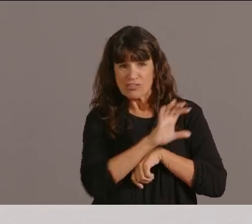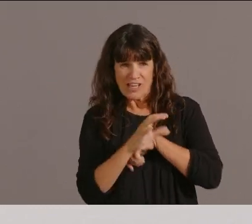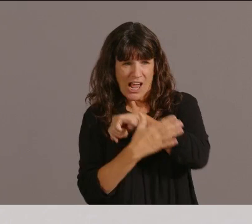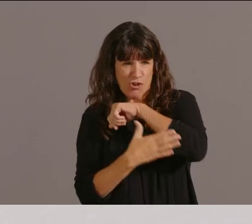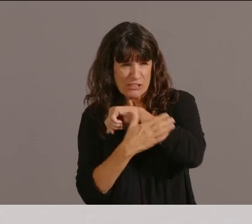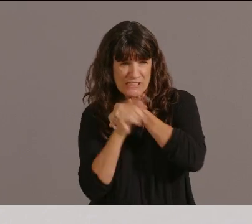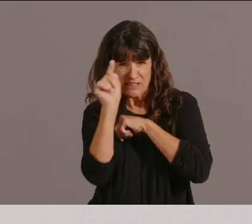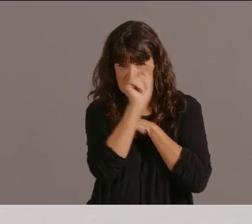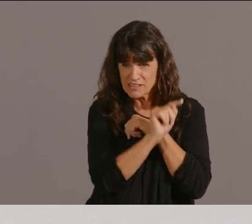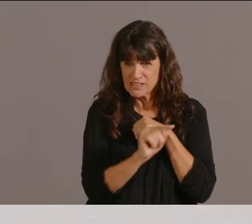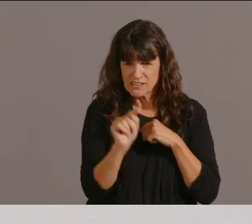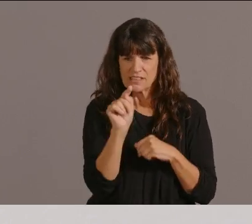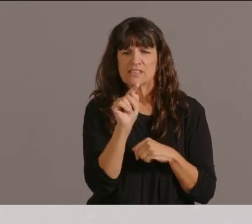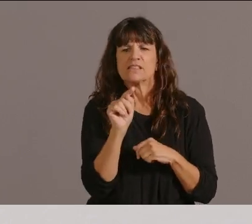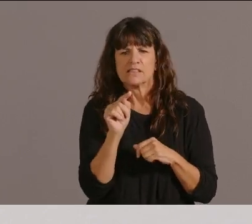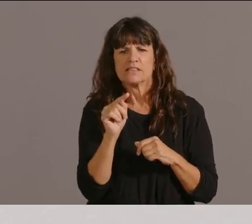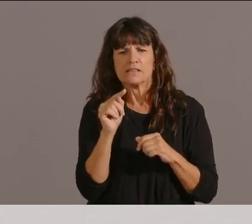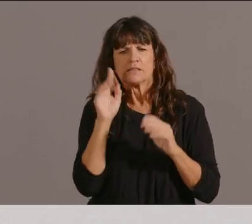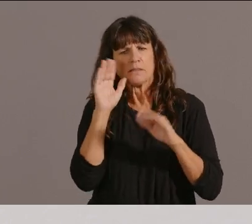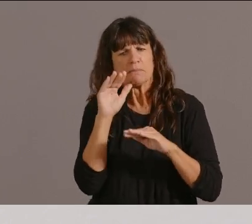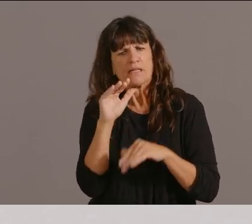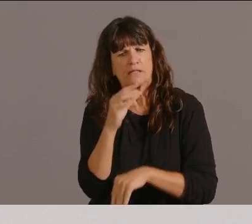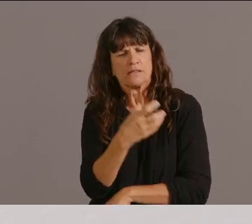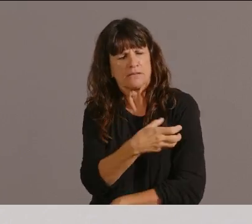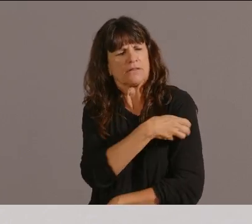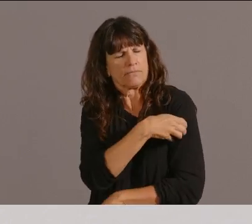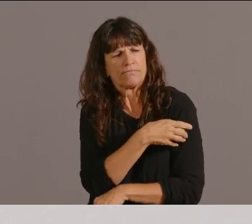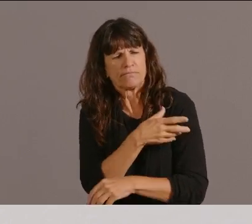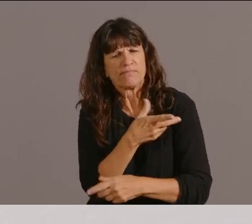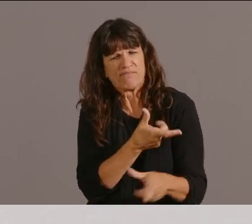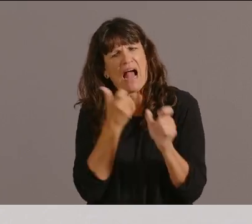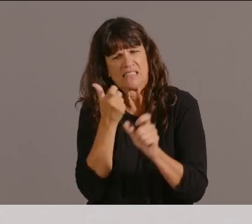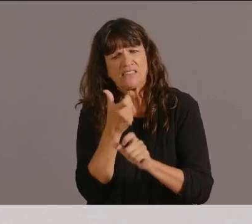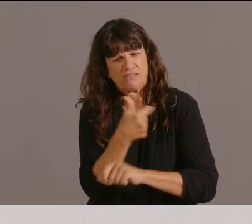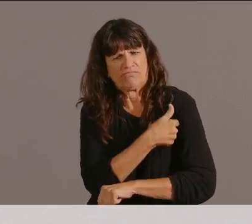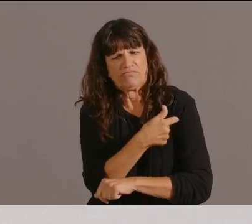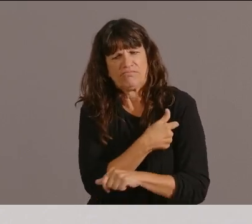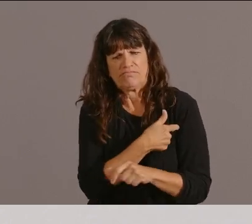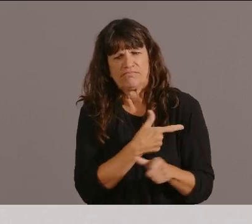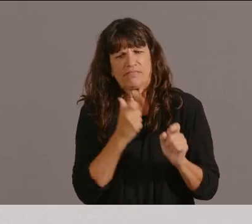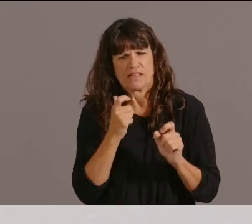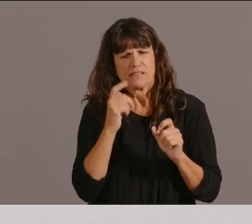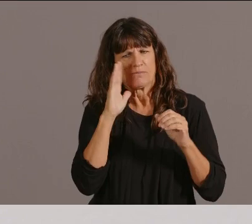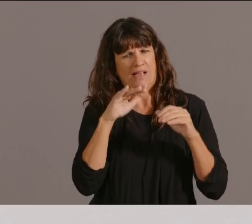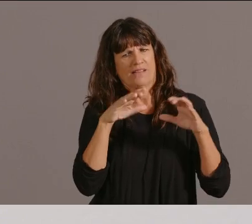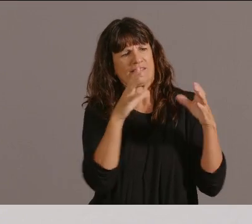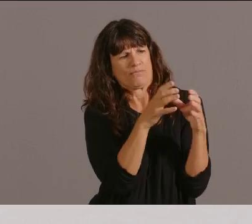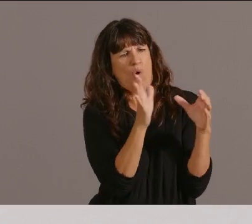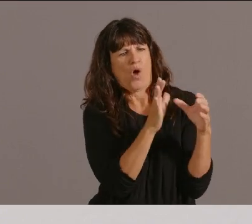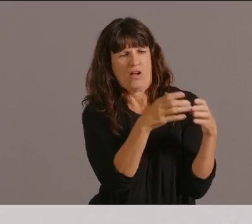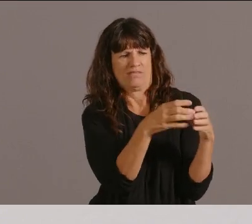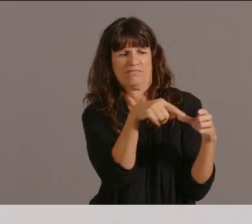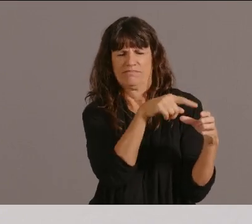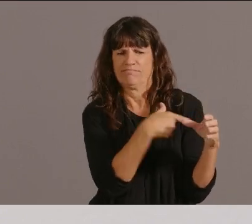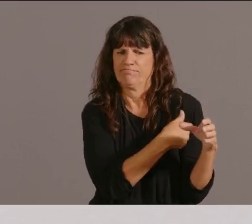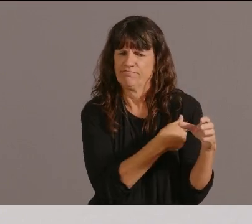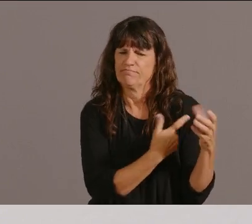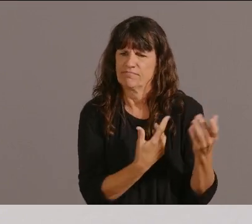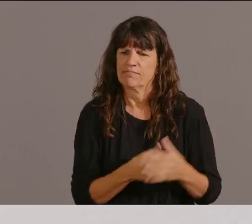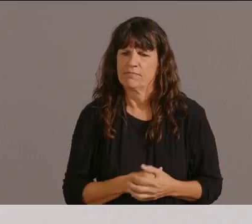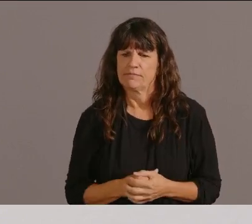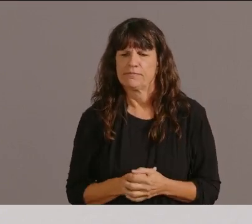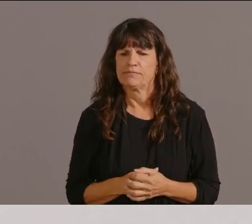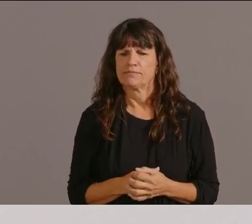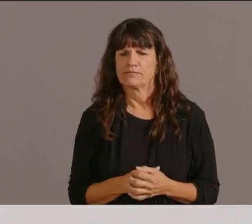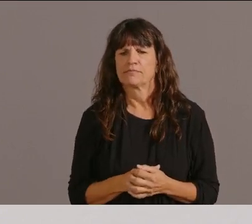much quicker than our more populated counties. So we wouldn't be surprised if we saw them start to move into age